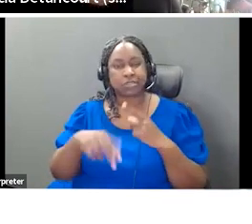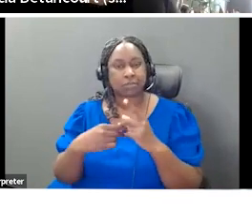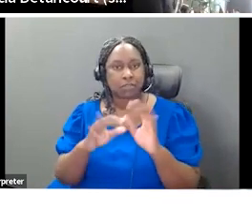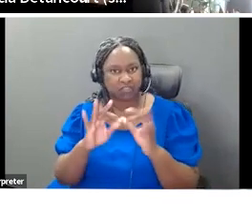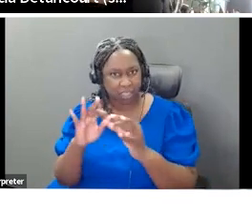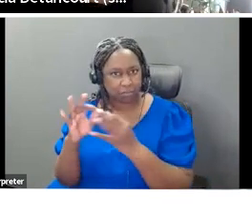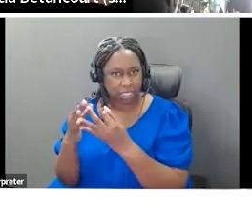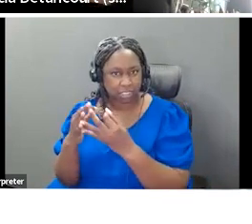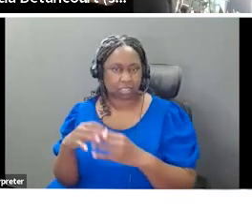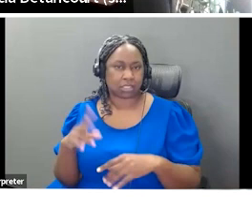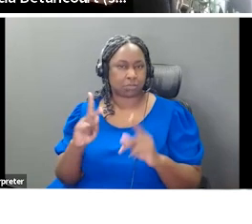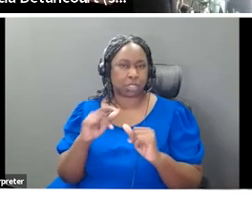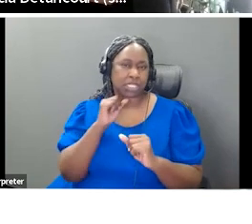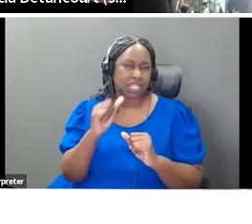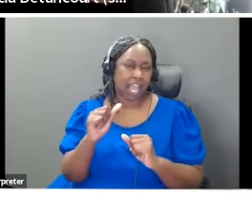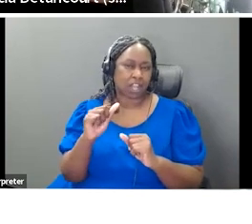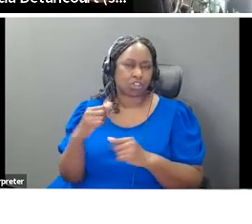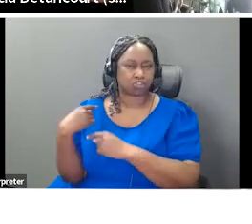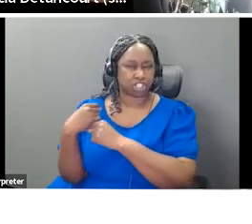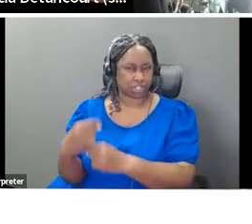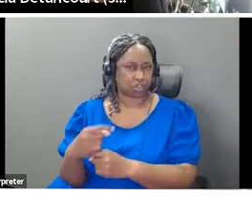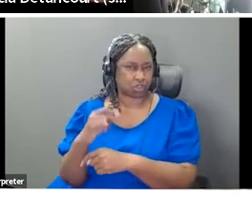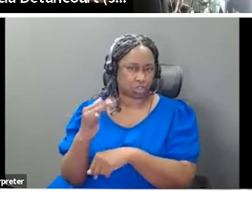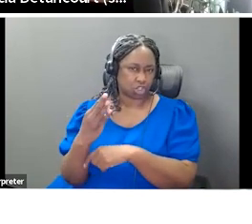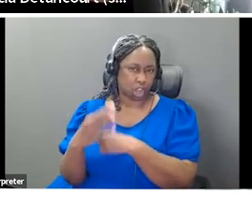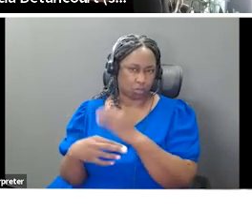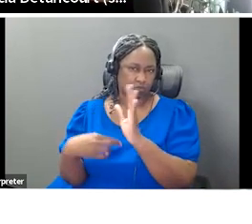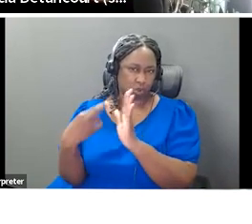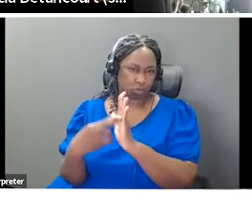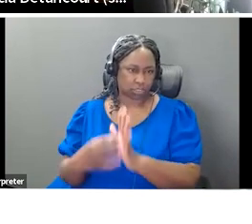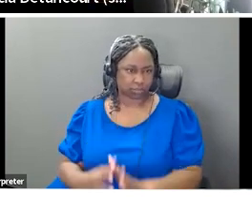people in sort of like non-traditional job roles.